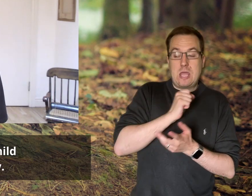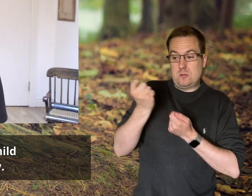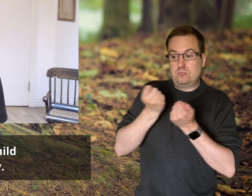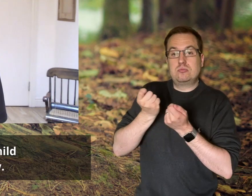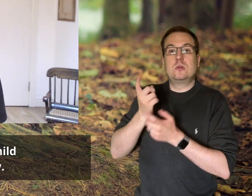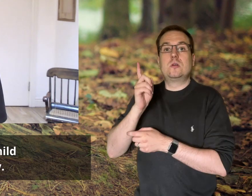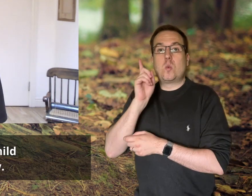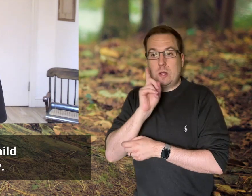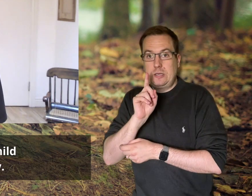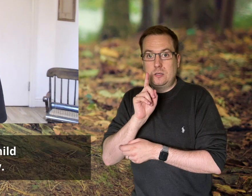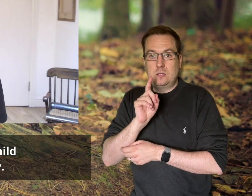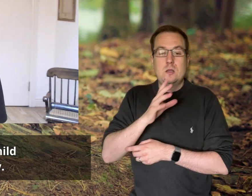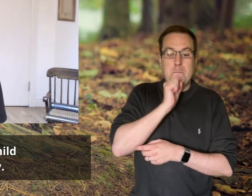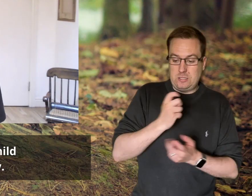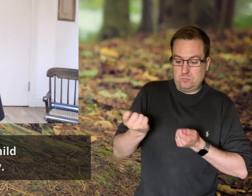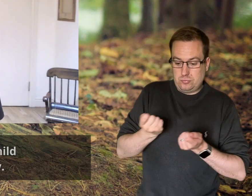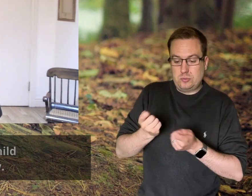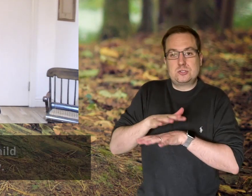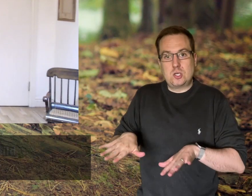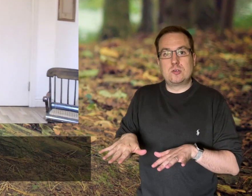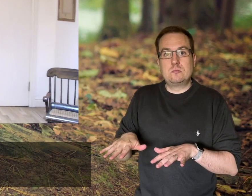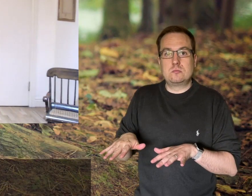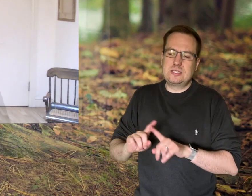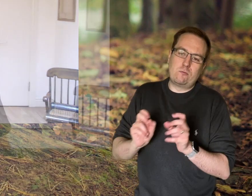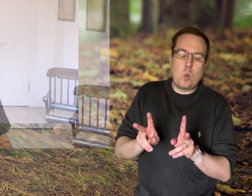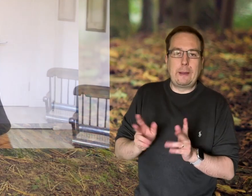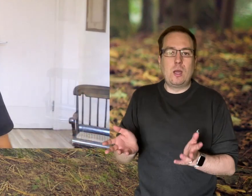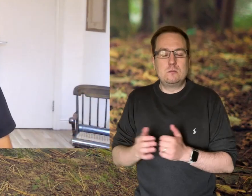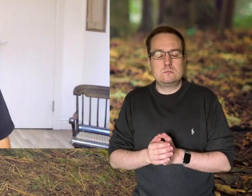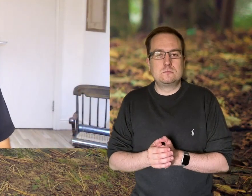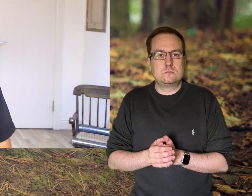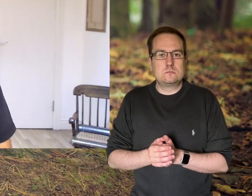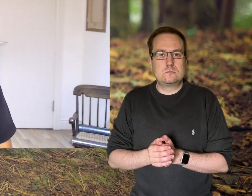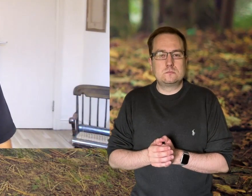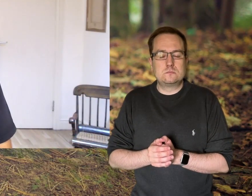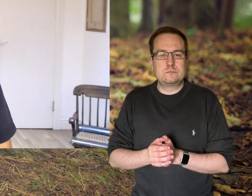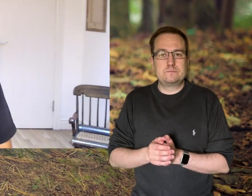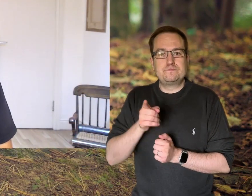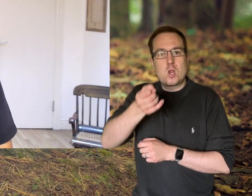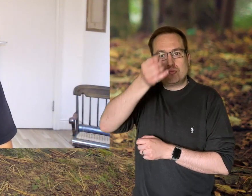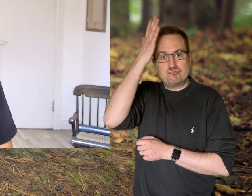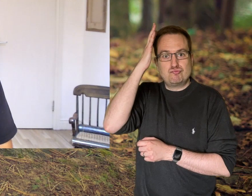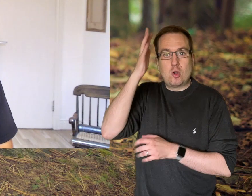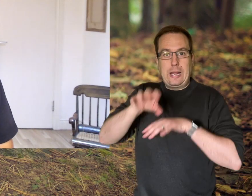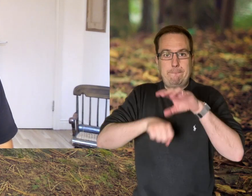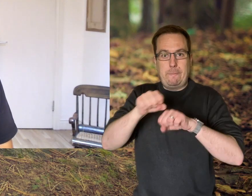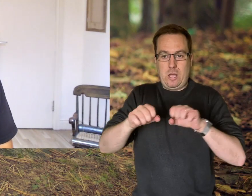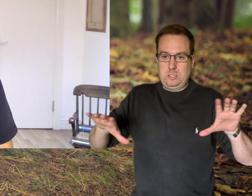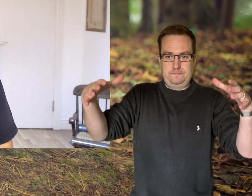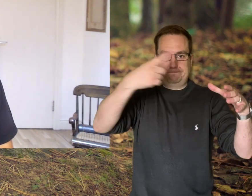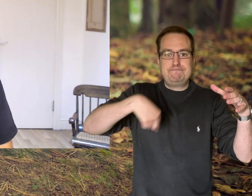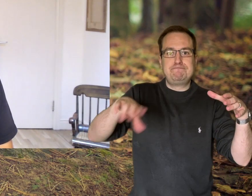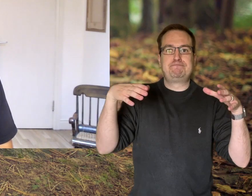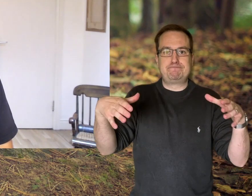way. And the man the child in a different way. So in the Roman Empire, where Caesar ruled,